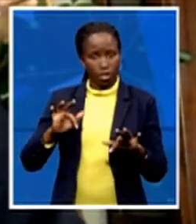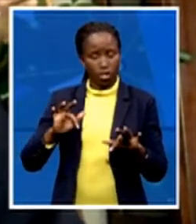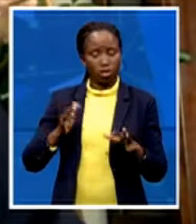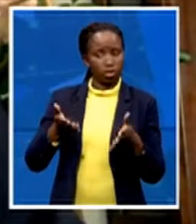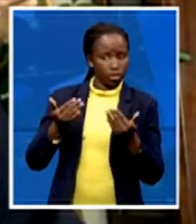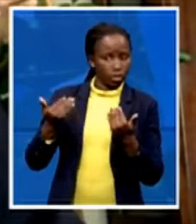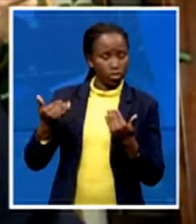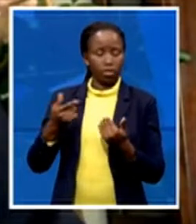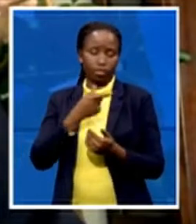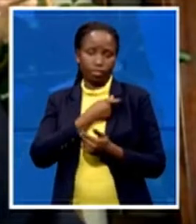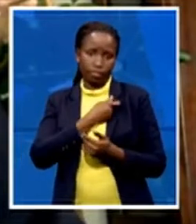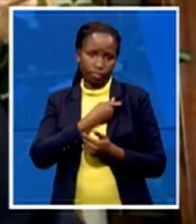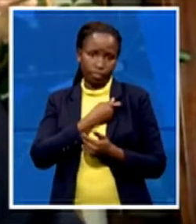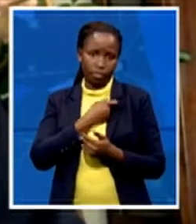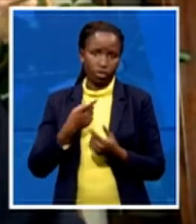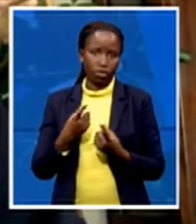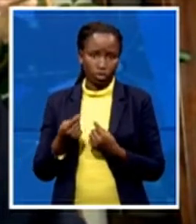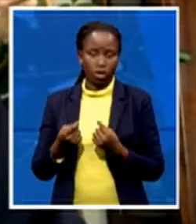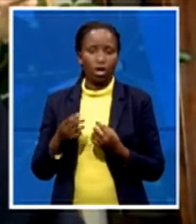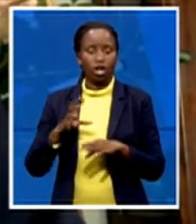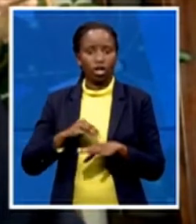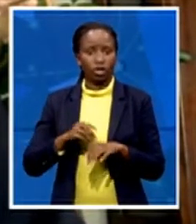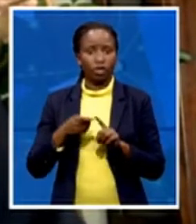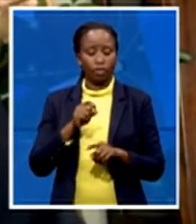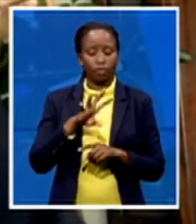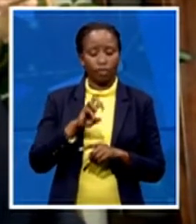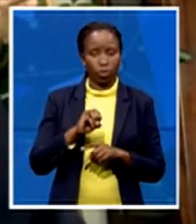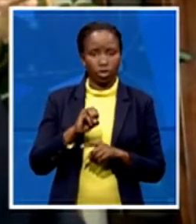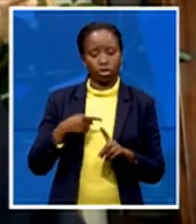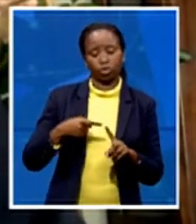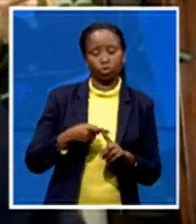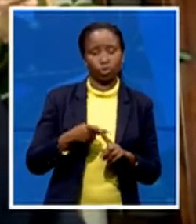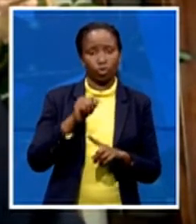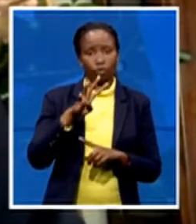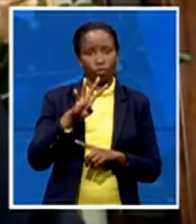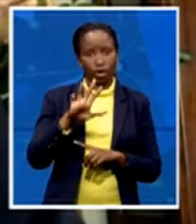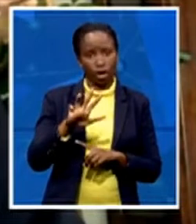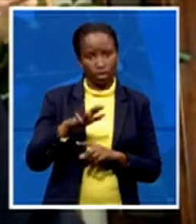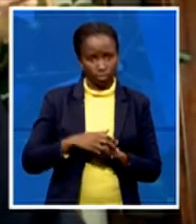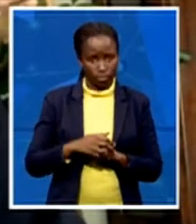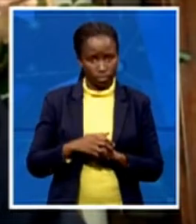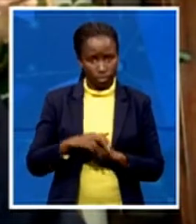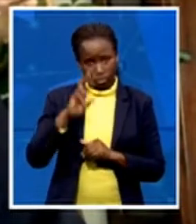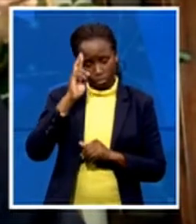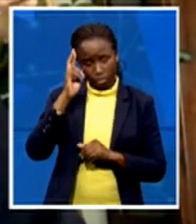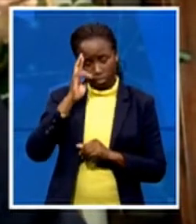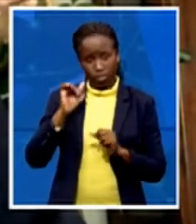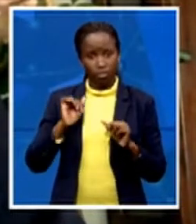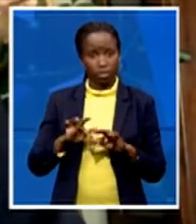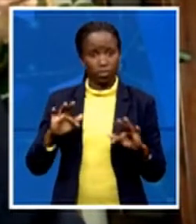to 49 years old. If we remember the volume of citizens that need to be registered in the 60 and above